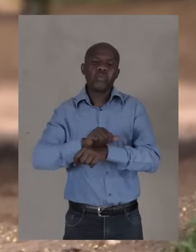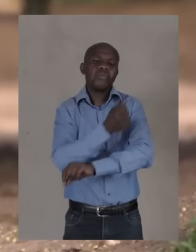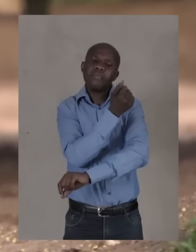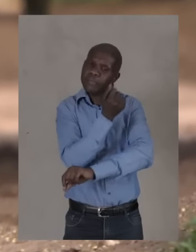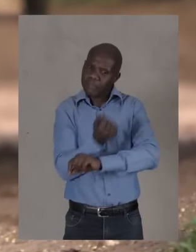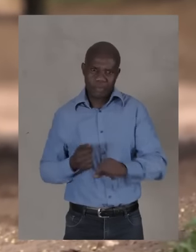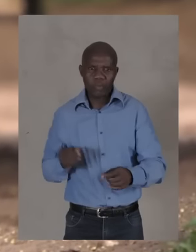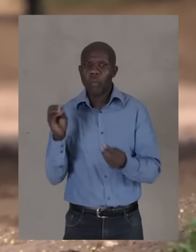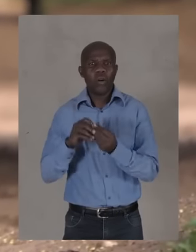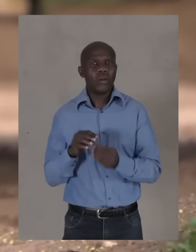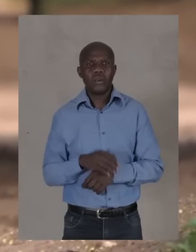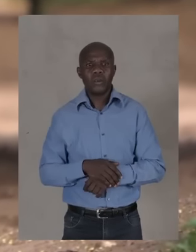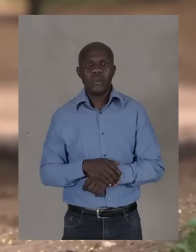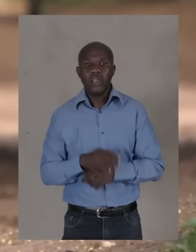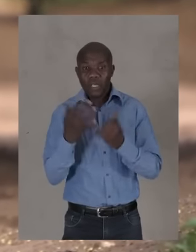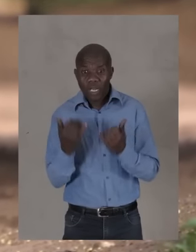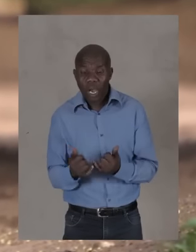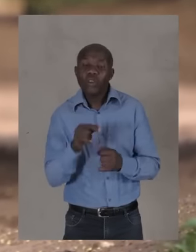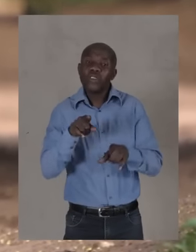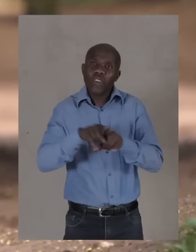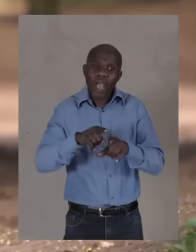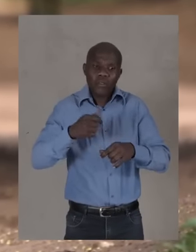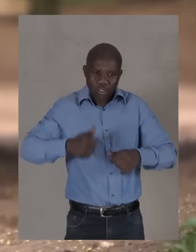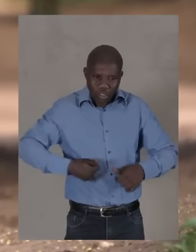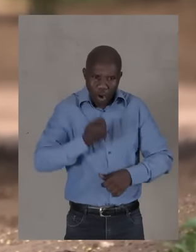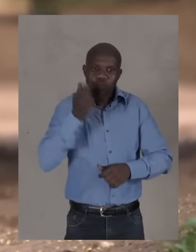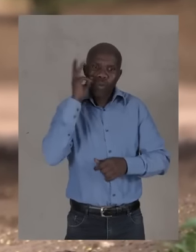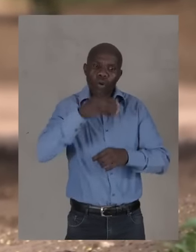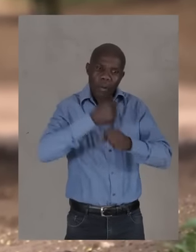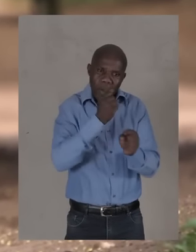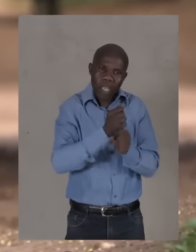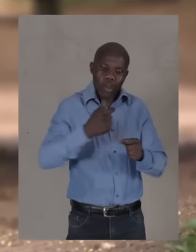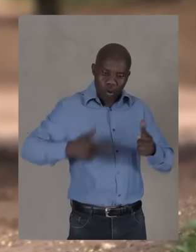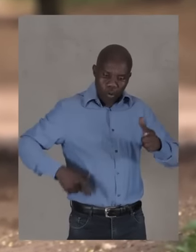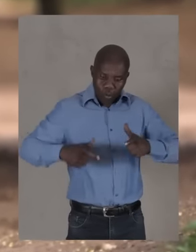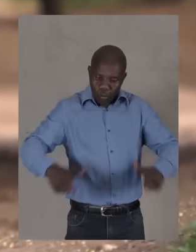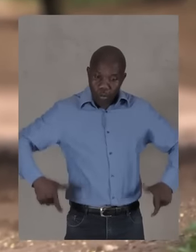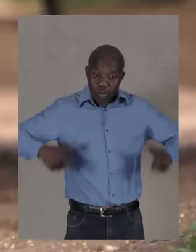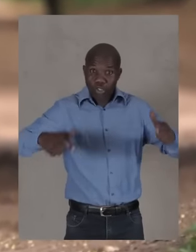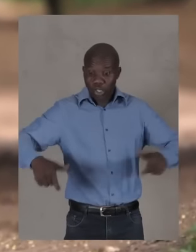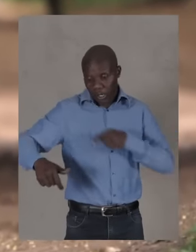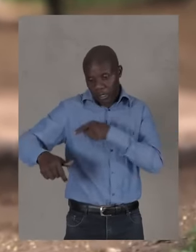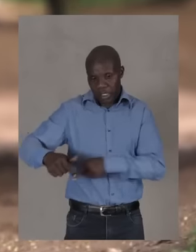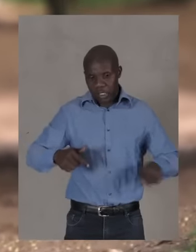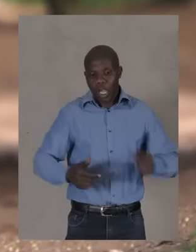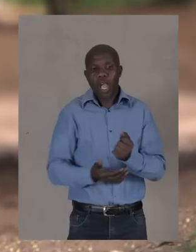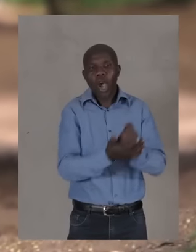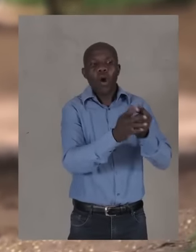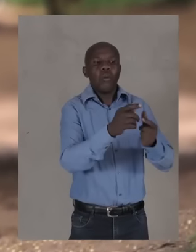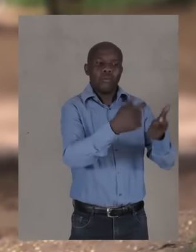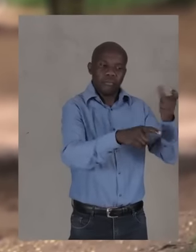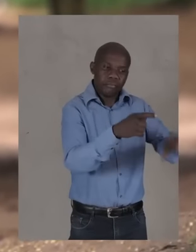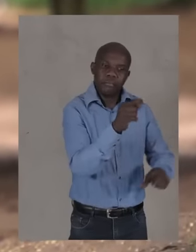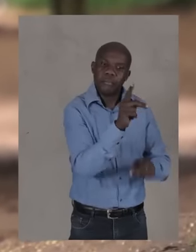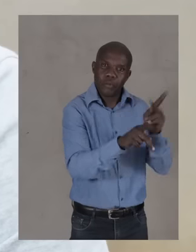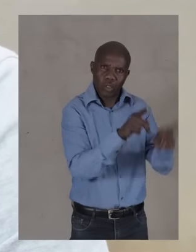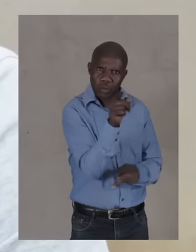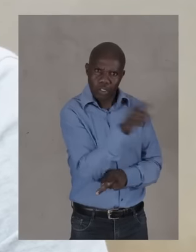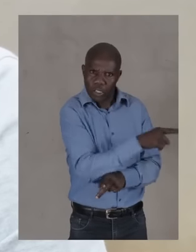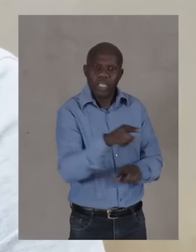my level best to make desks for the schools, even to make the wheelchairs for the lame, to help the